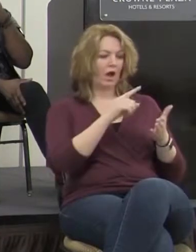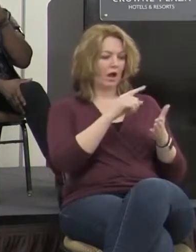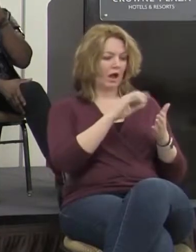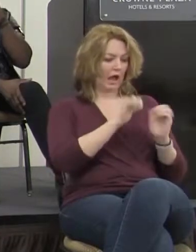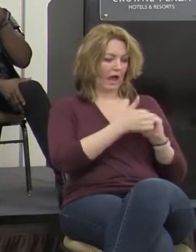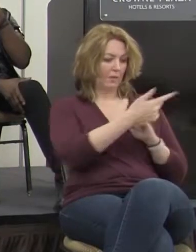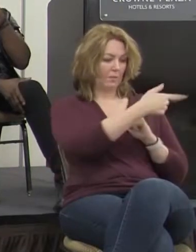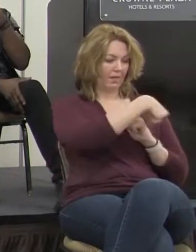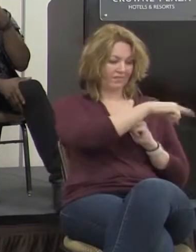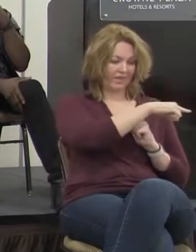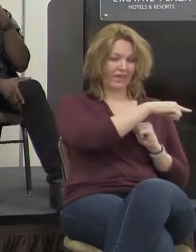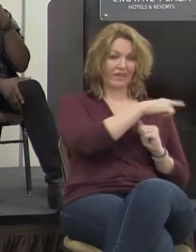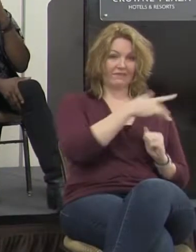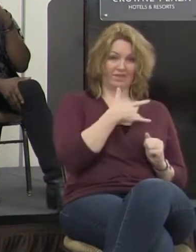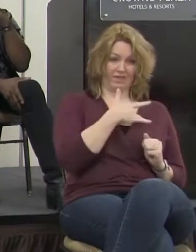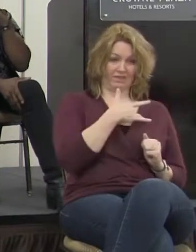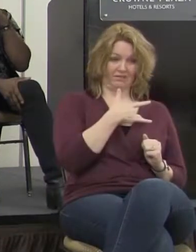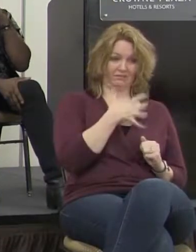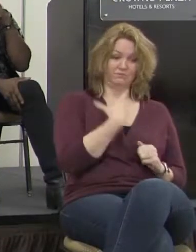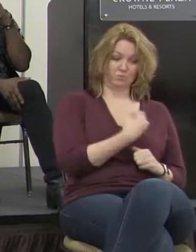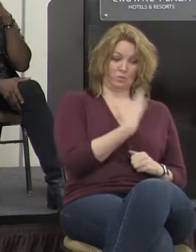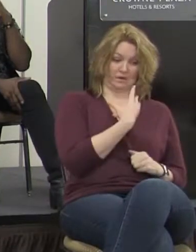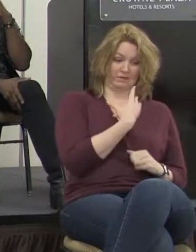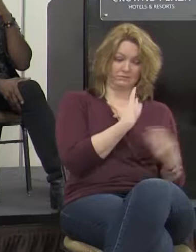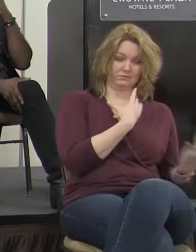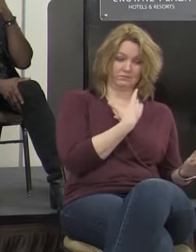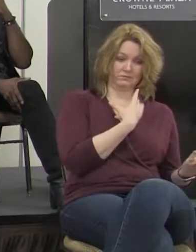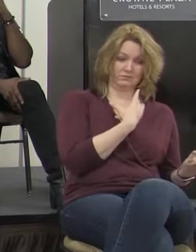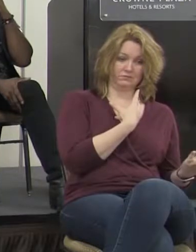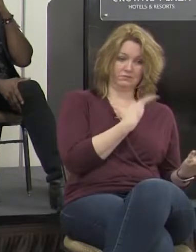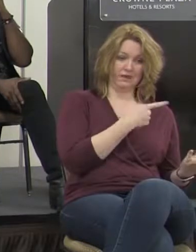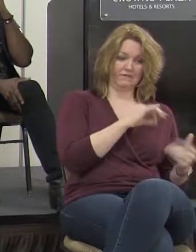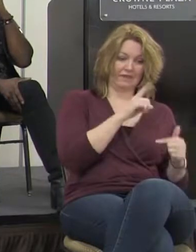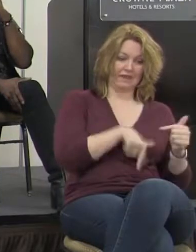full voting members of this organization? How will they feel?